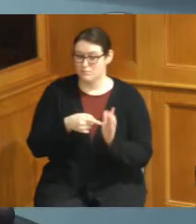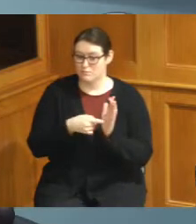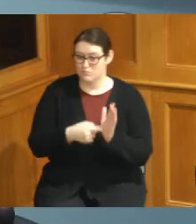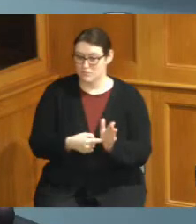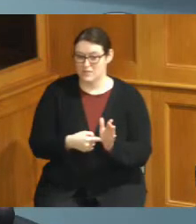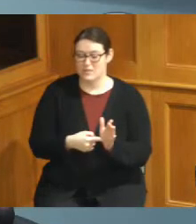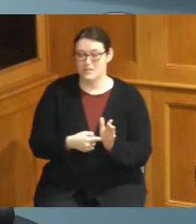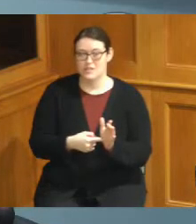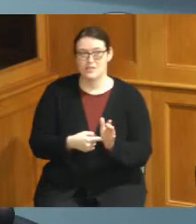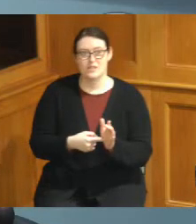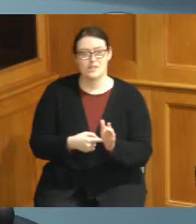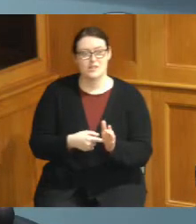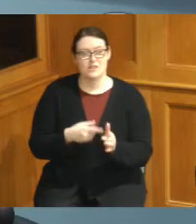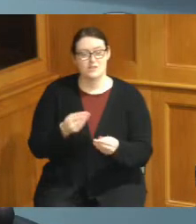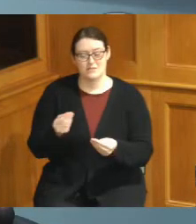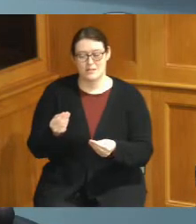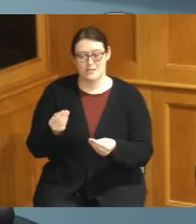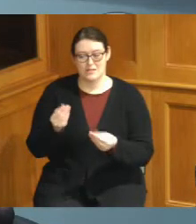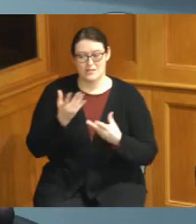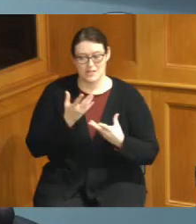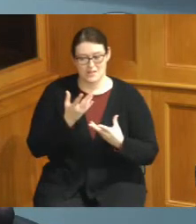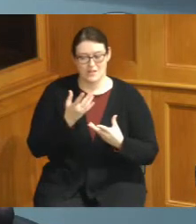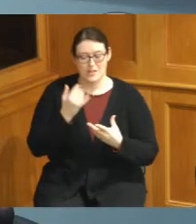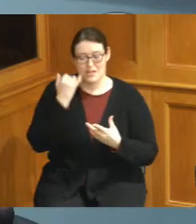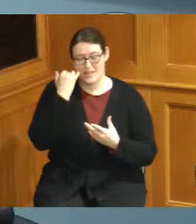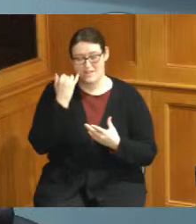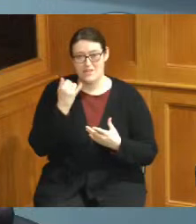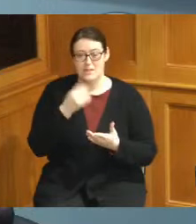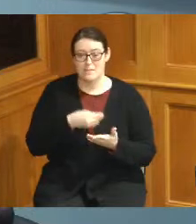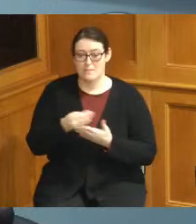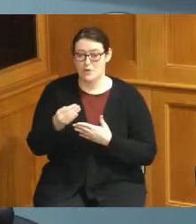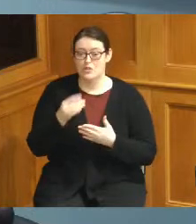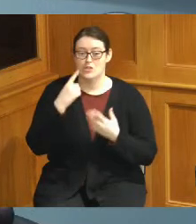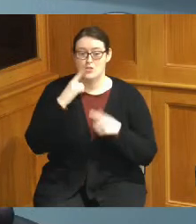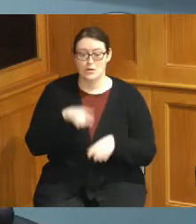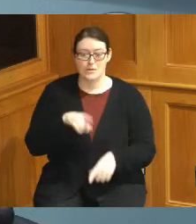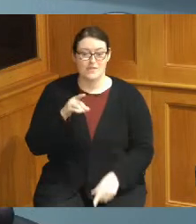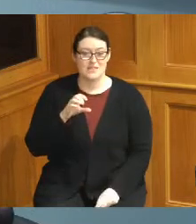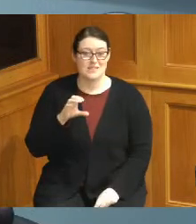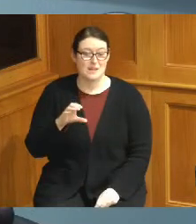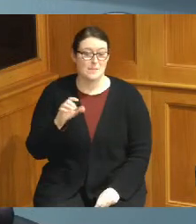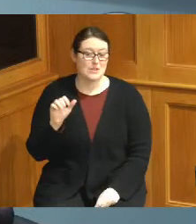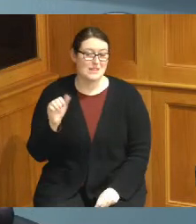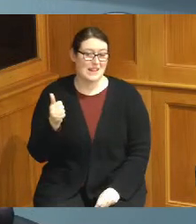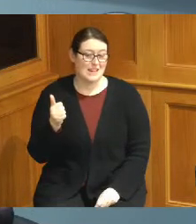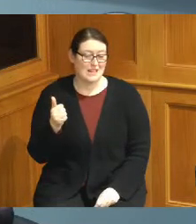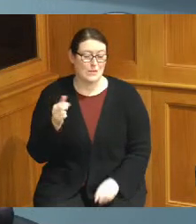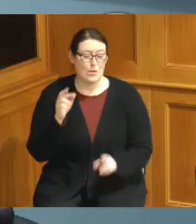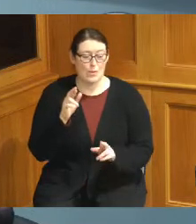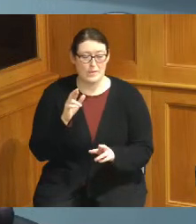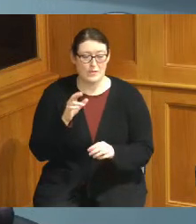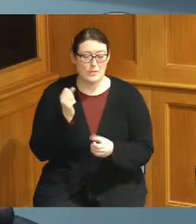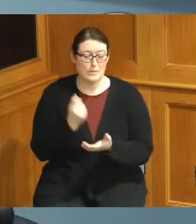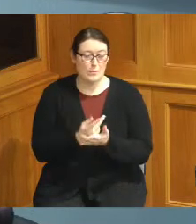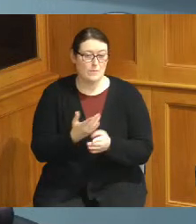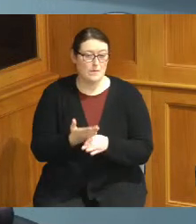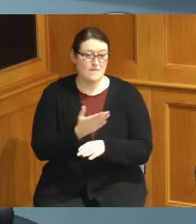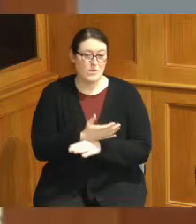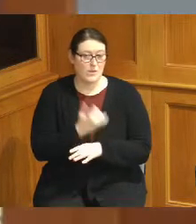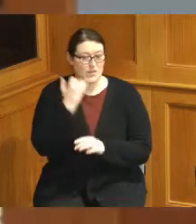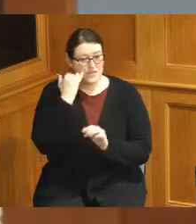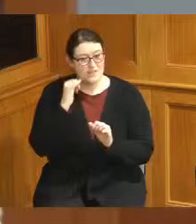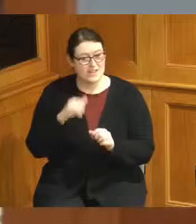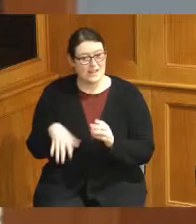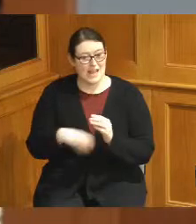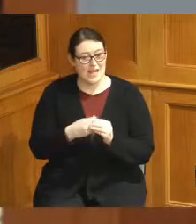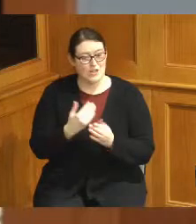has informed us that they're trying to do the purchase agreement on December 10th, and they were hoping to get this approved before then. So if there's any way to get it on the agenda